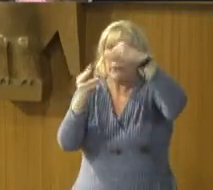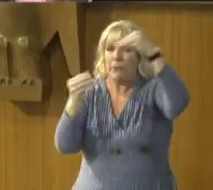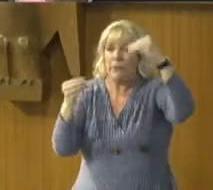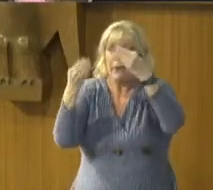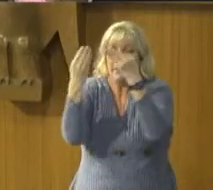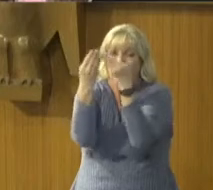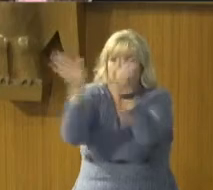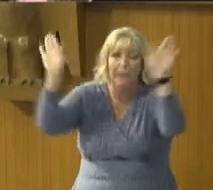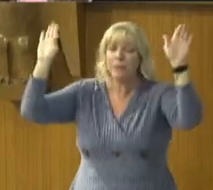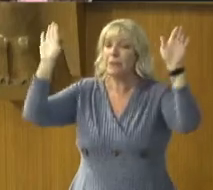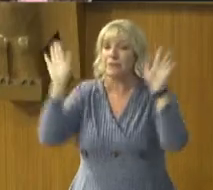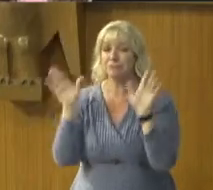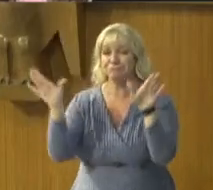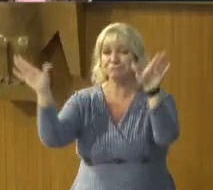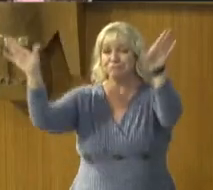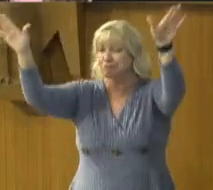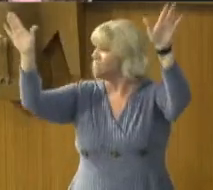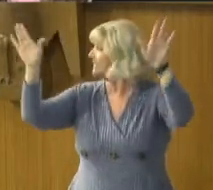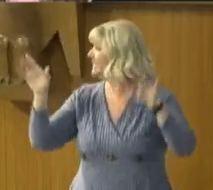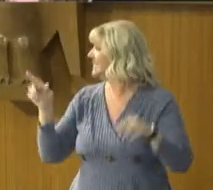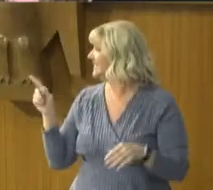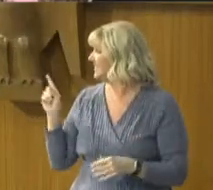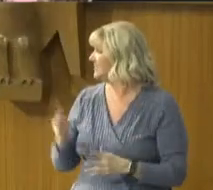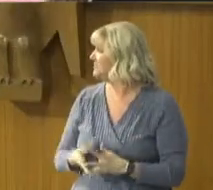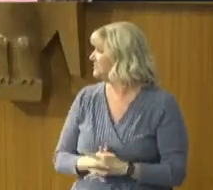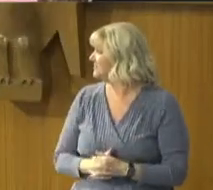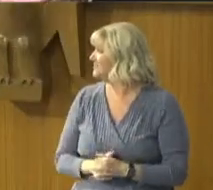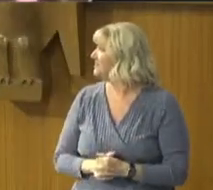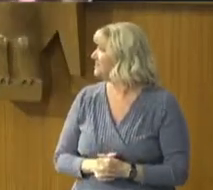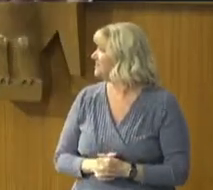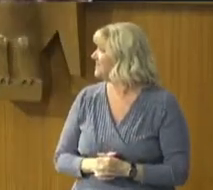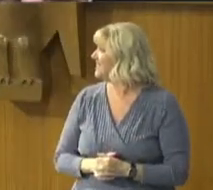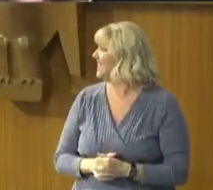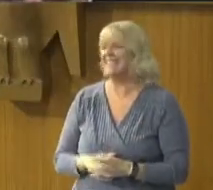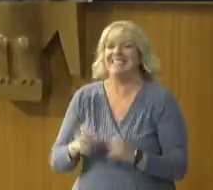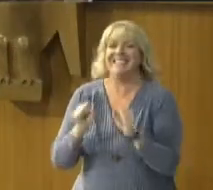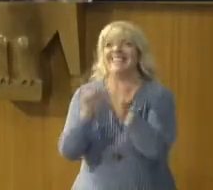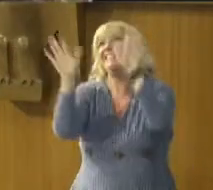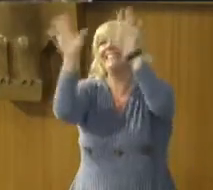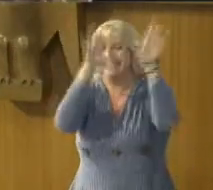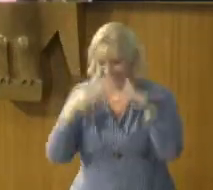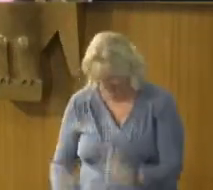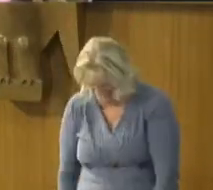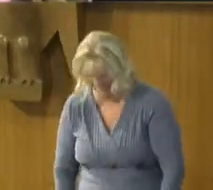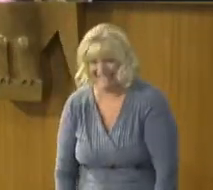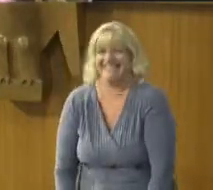chrysalis and he emerged as a beautiful butterfly.